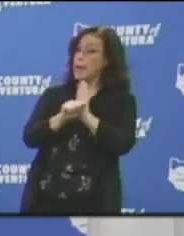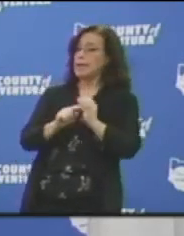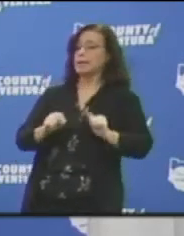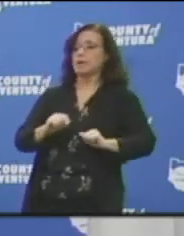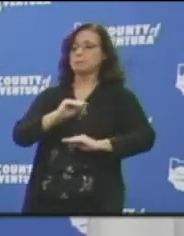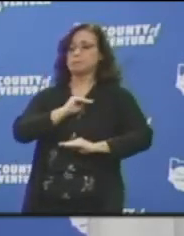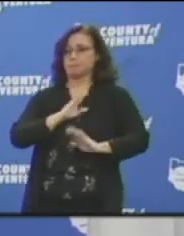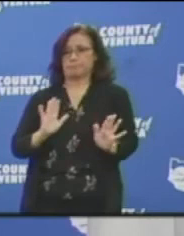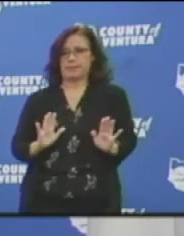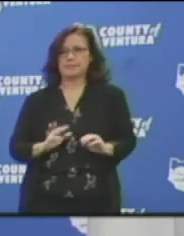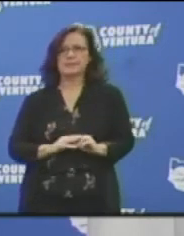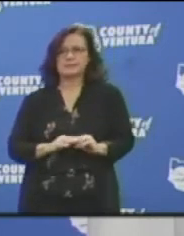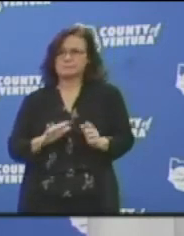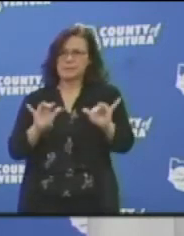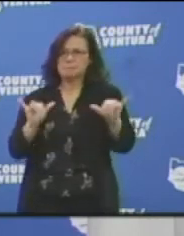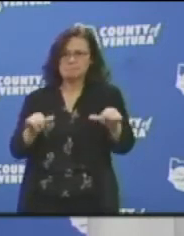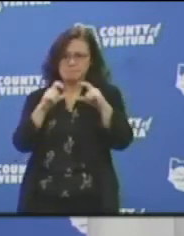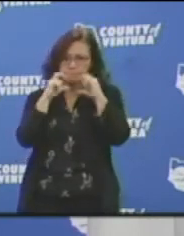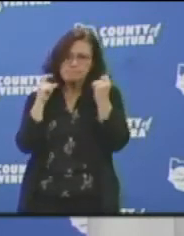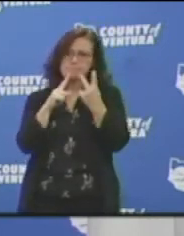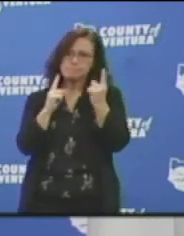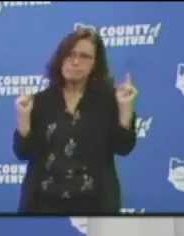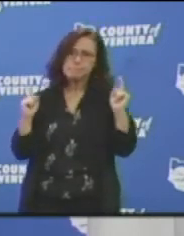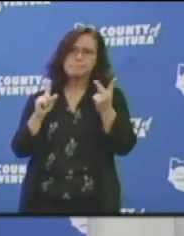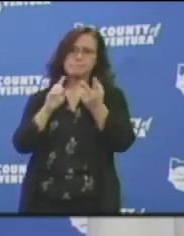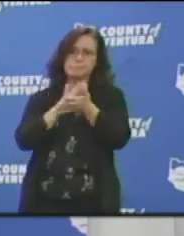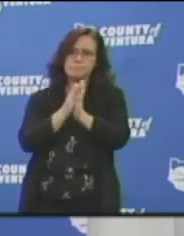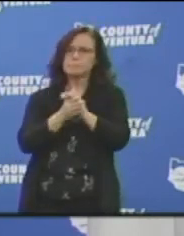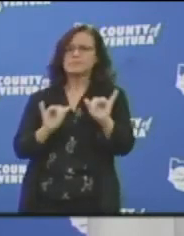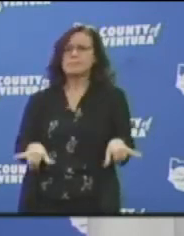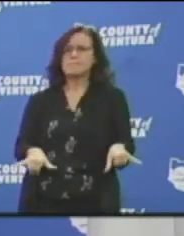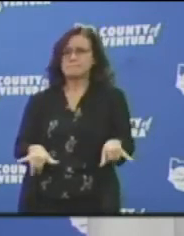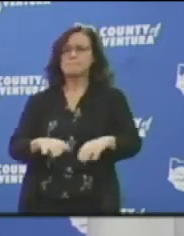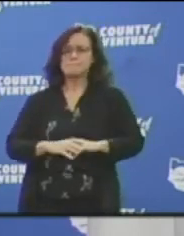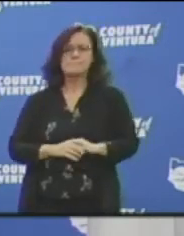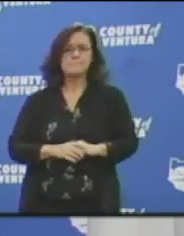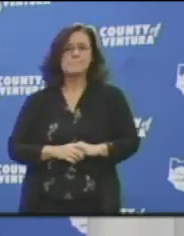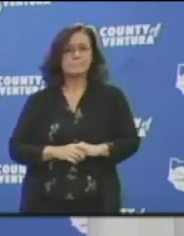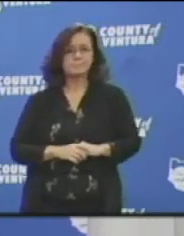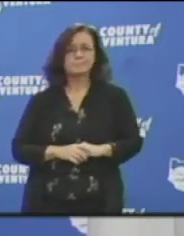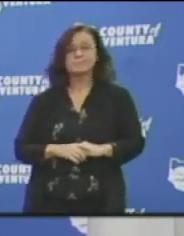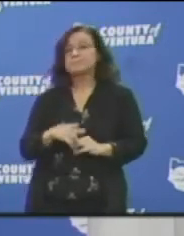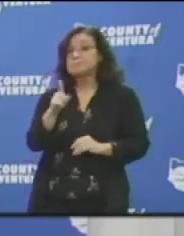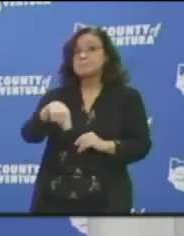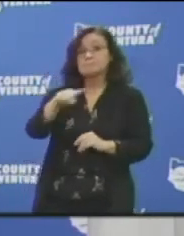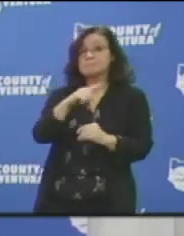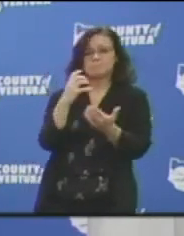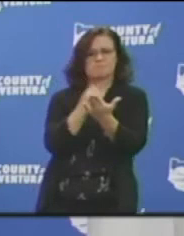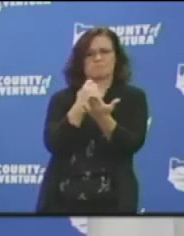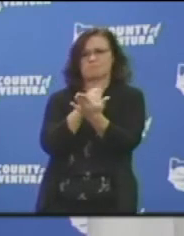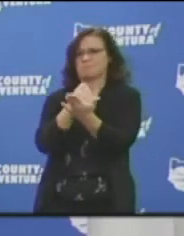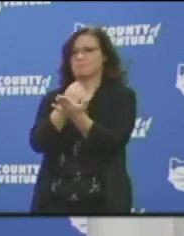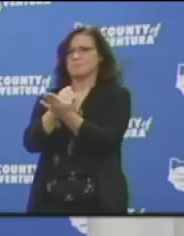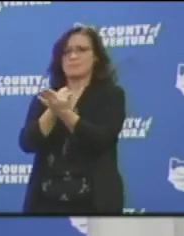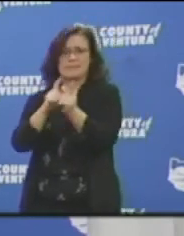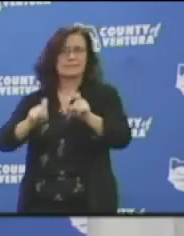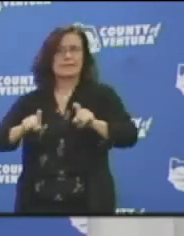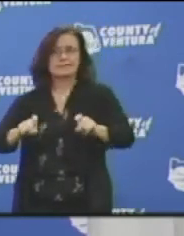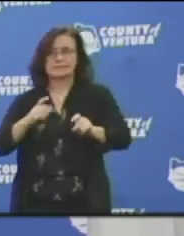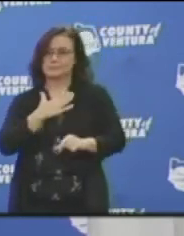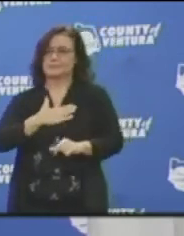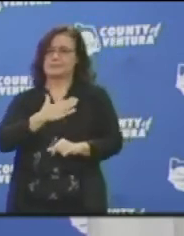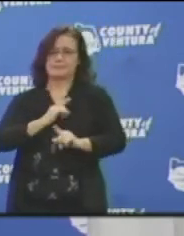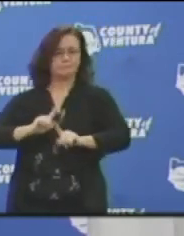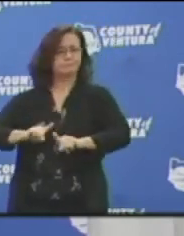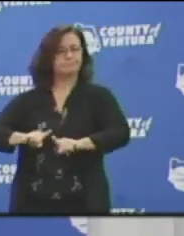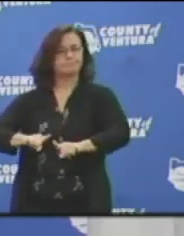So we encourage you to continue to take access of our testing resources, which are plentiful and are under